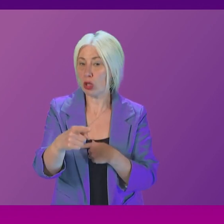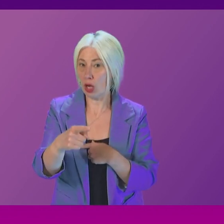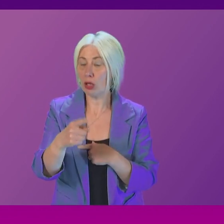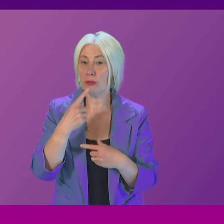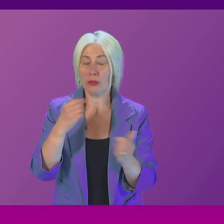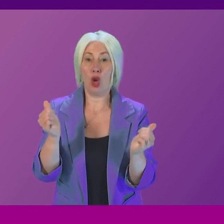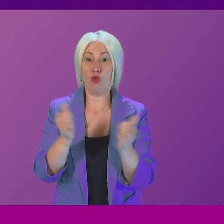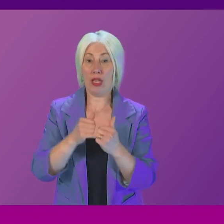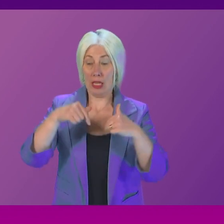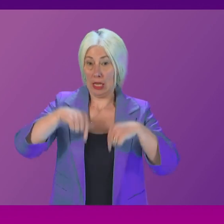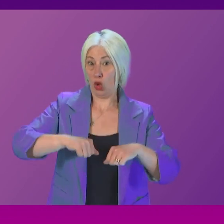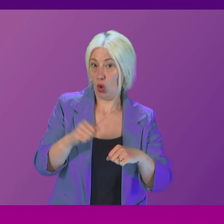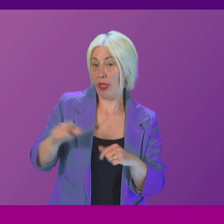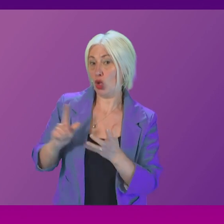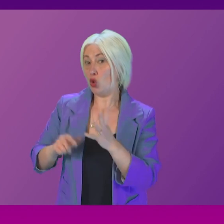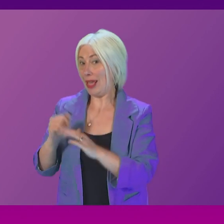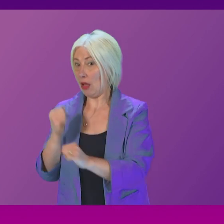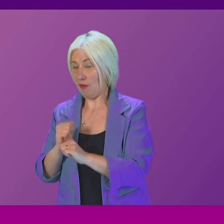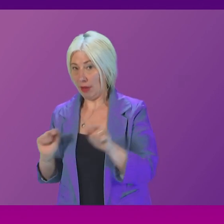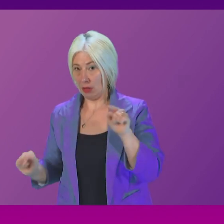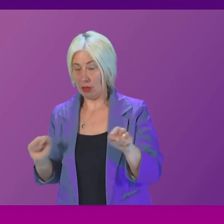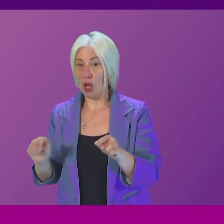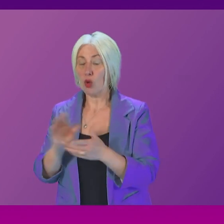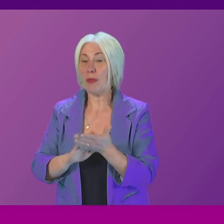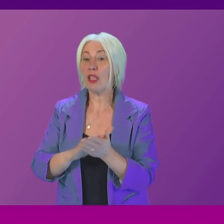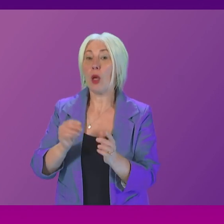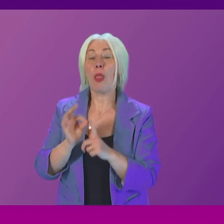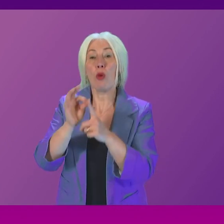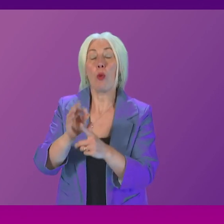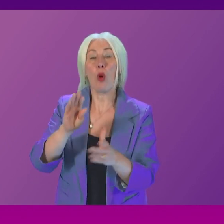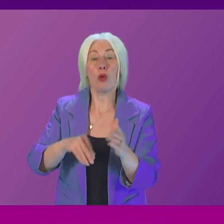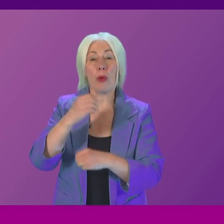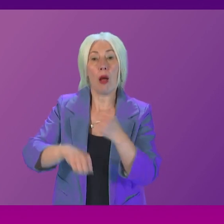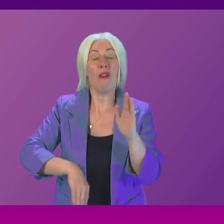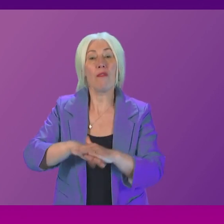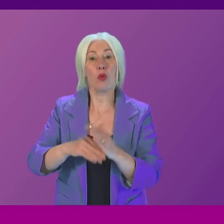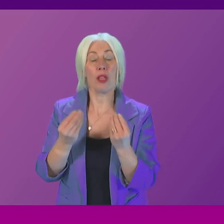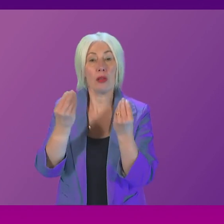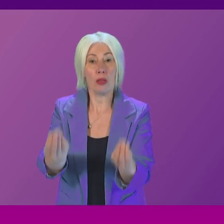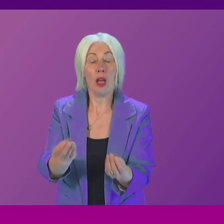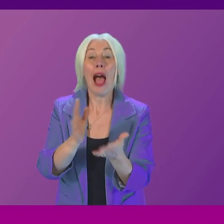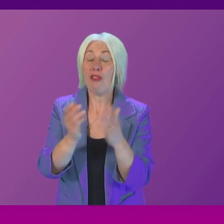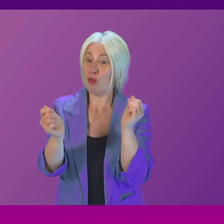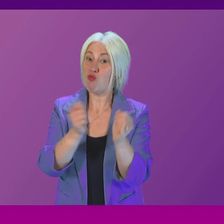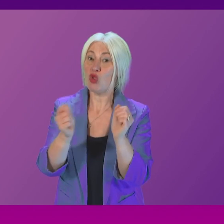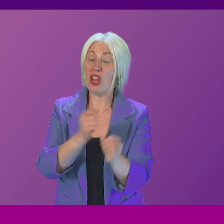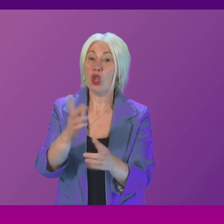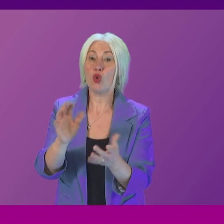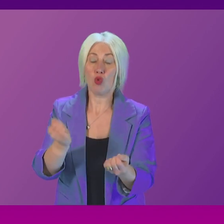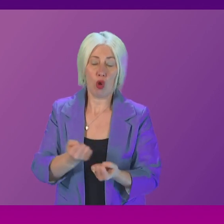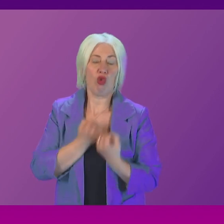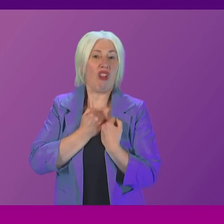between both Scottish and UK governments to bring the proposals fully into force by making consequential changes to reserved